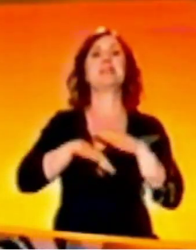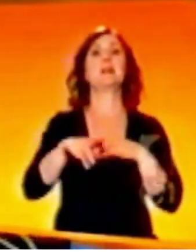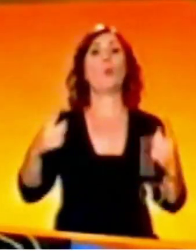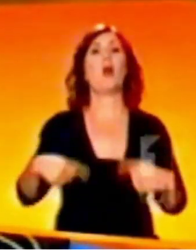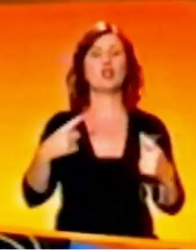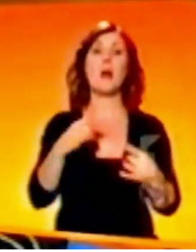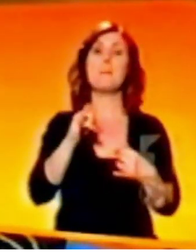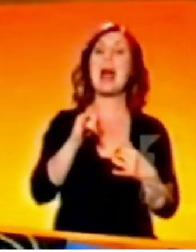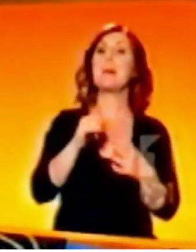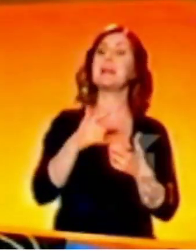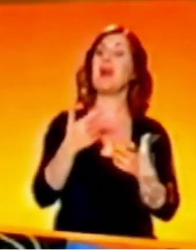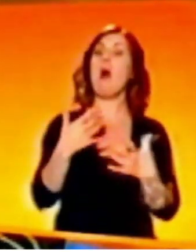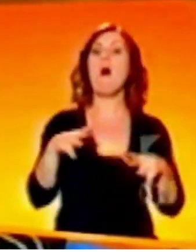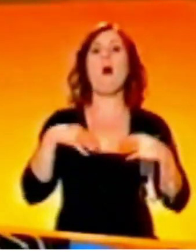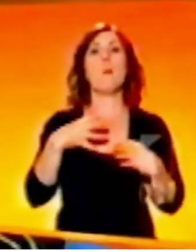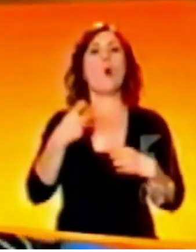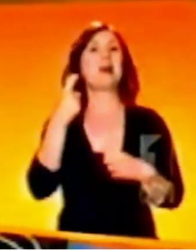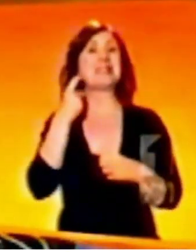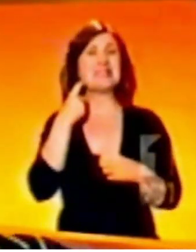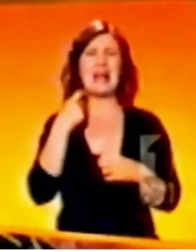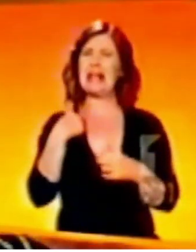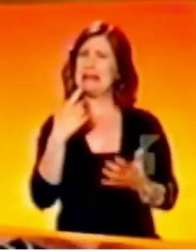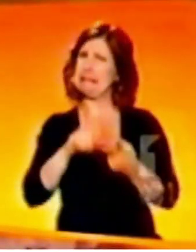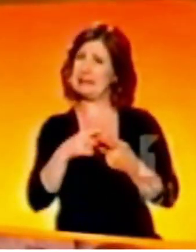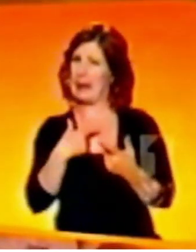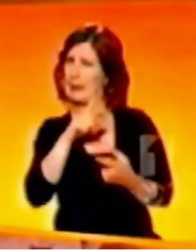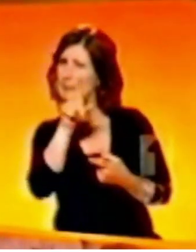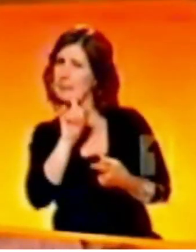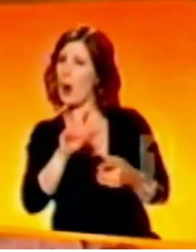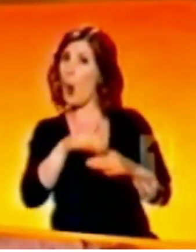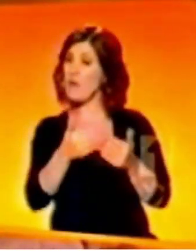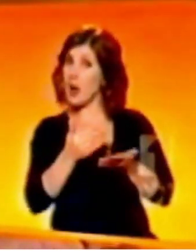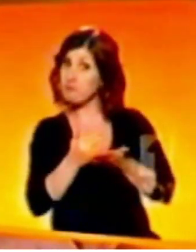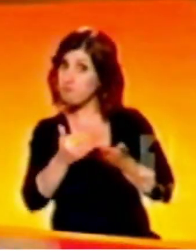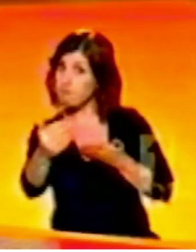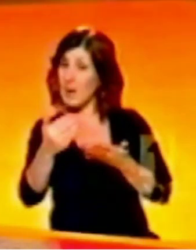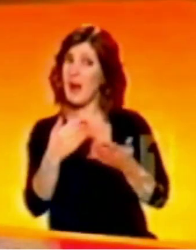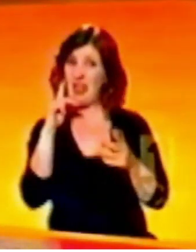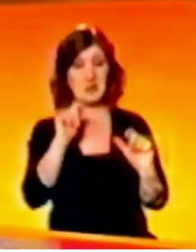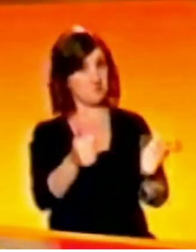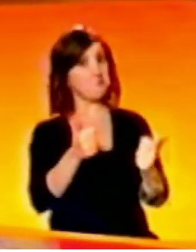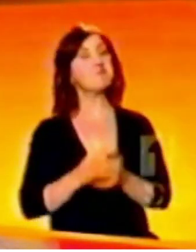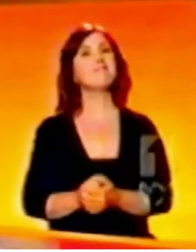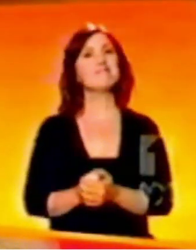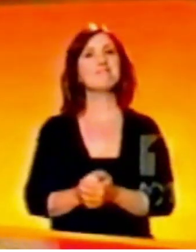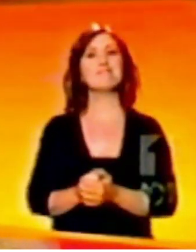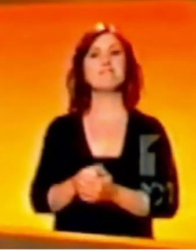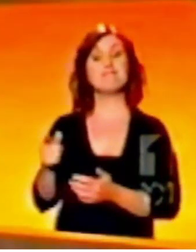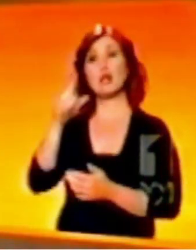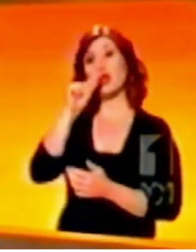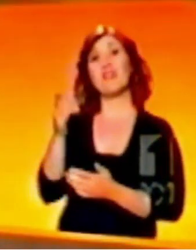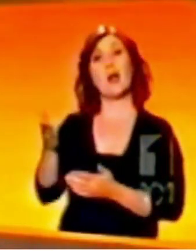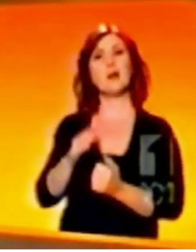easier. A few question marks about its its ongoing use, but I think you've really got something. Sophia? Well, I